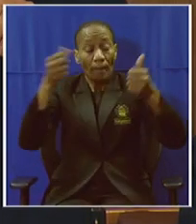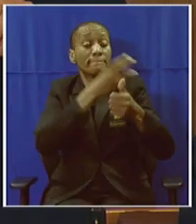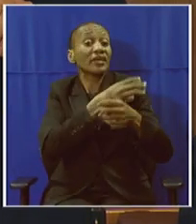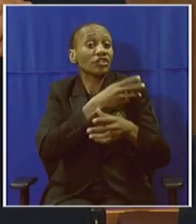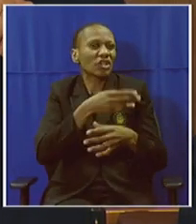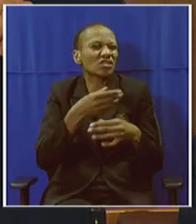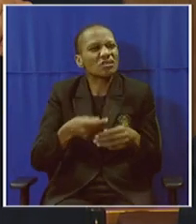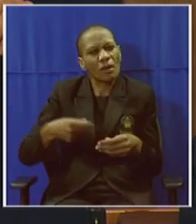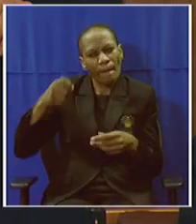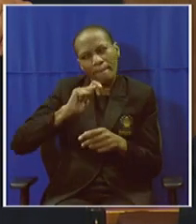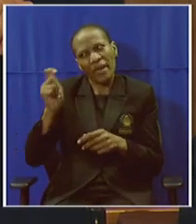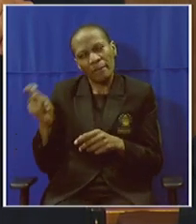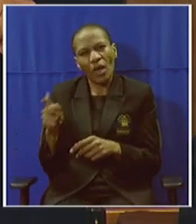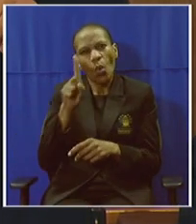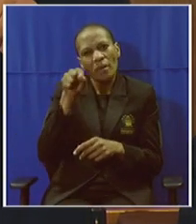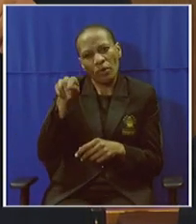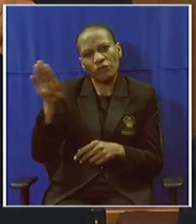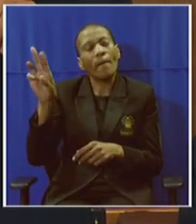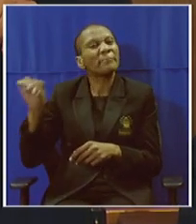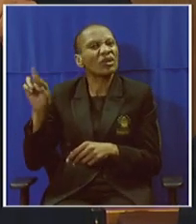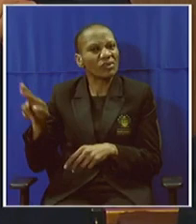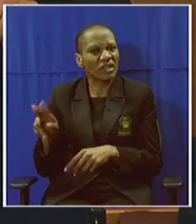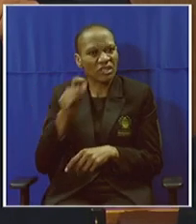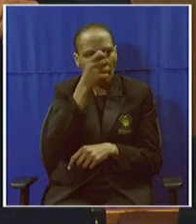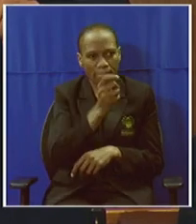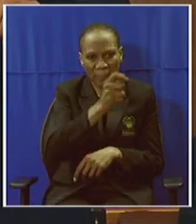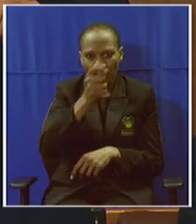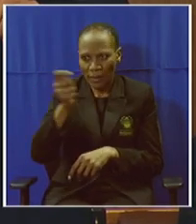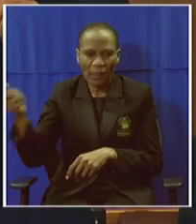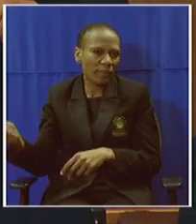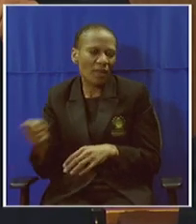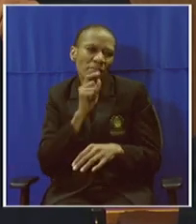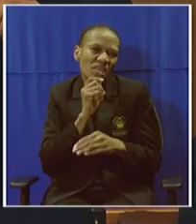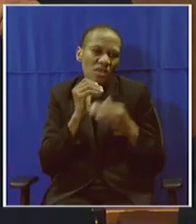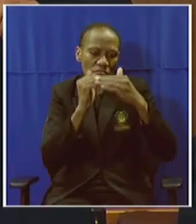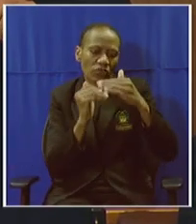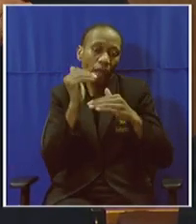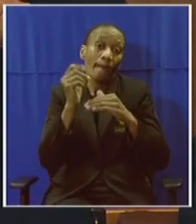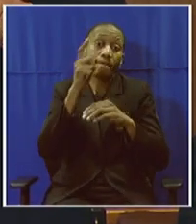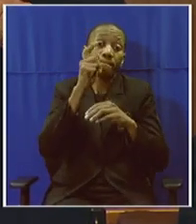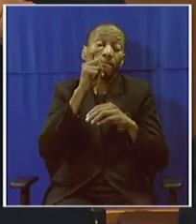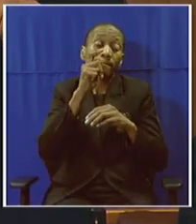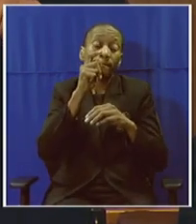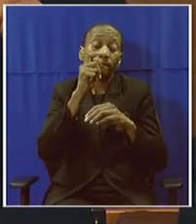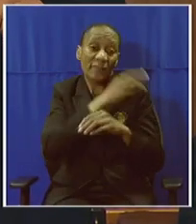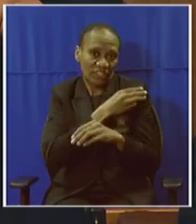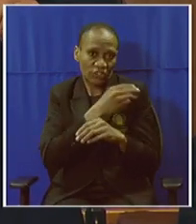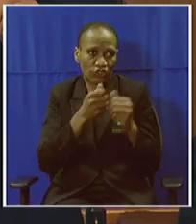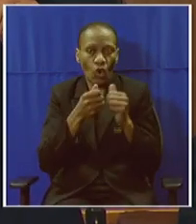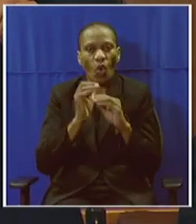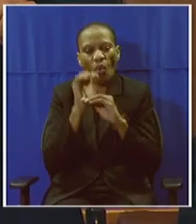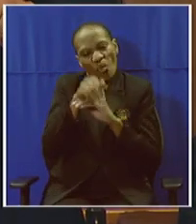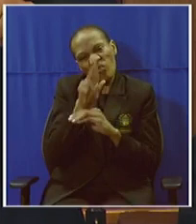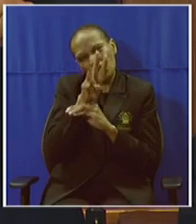takes home 1.4 million rand per year, with the highest level managers being paid just under 2 million per year. This is in